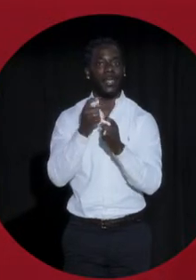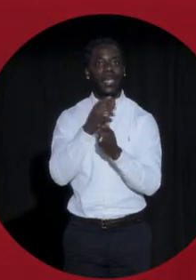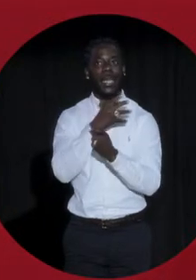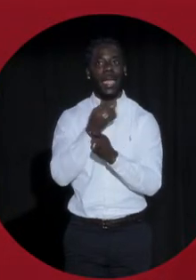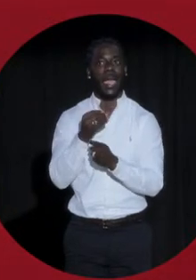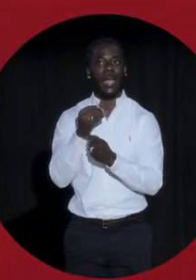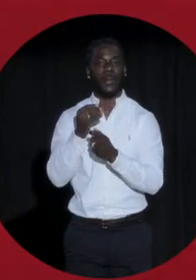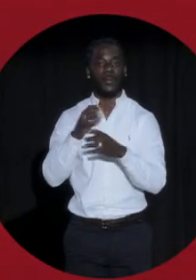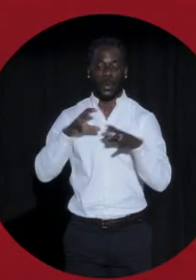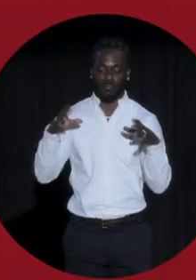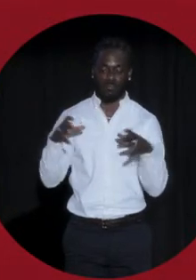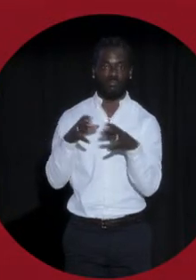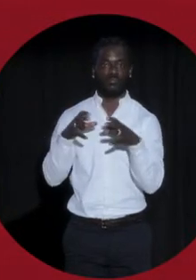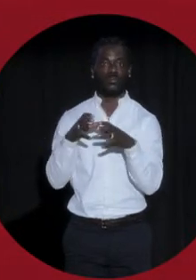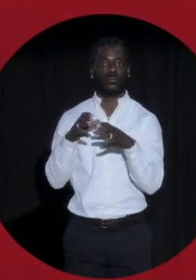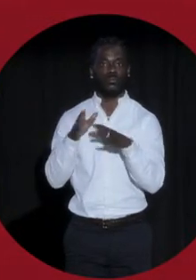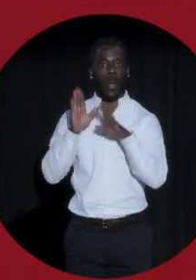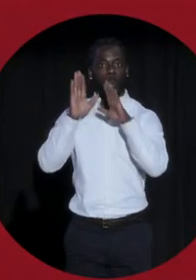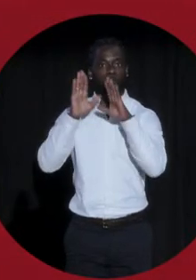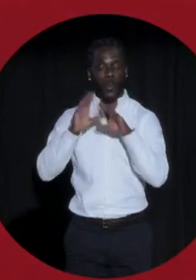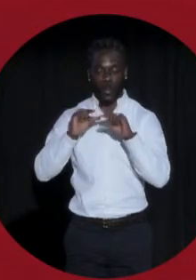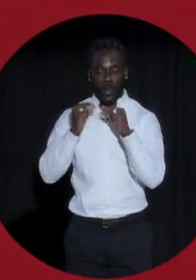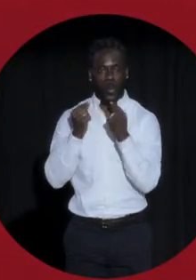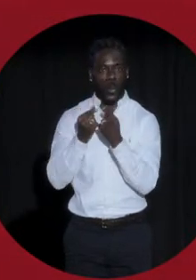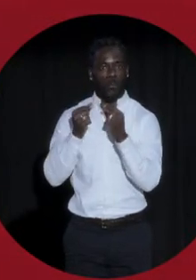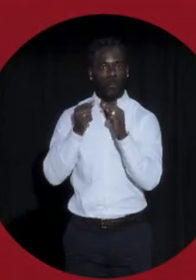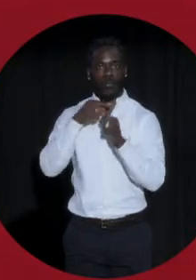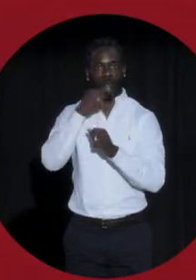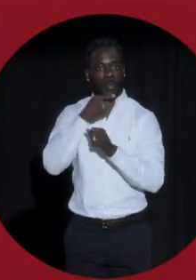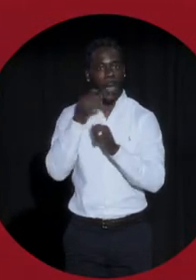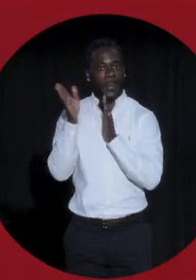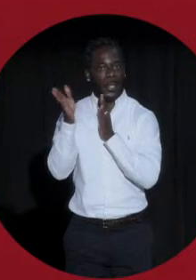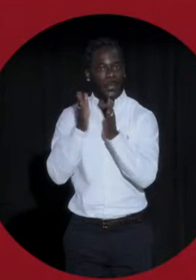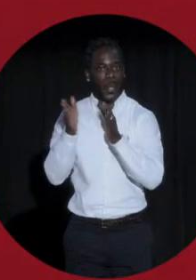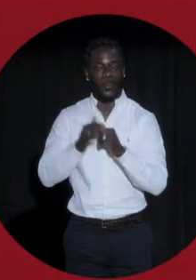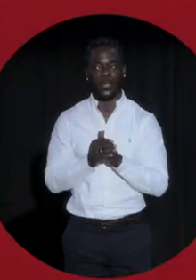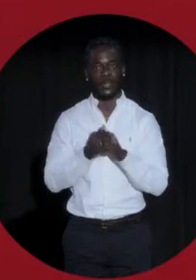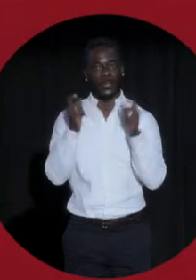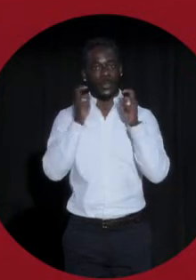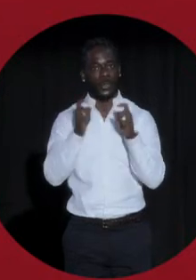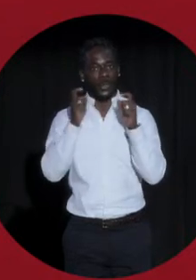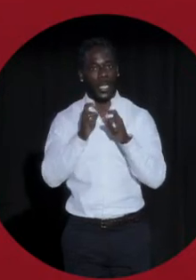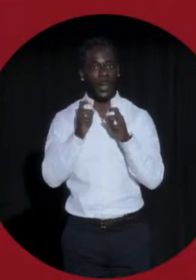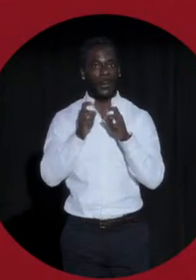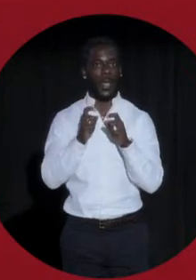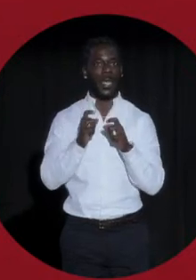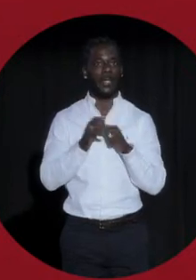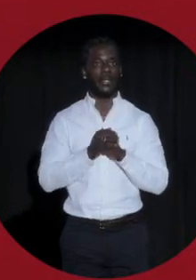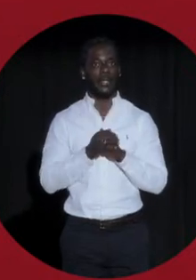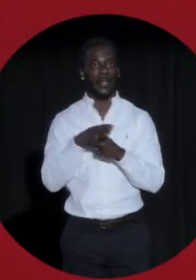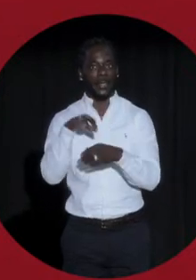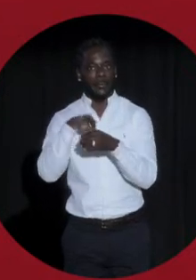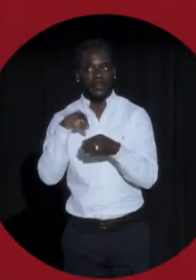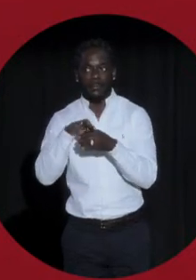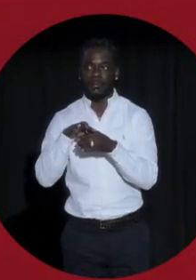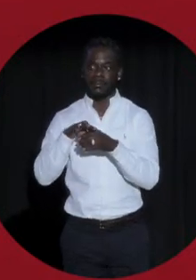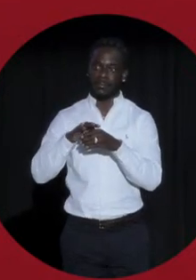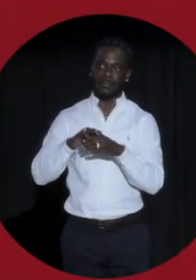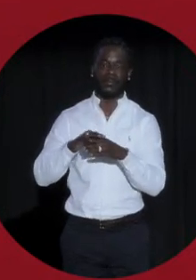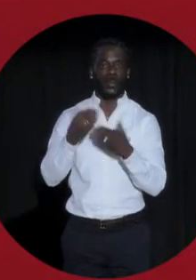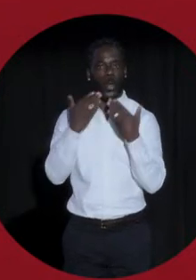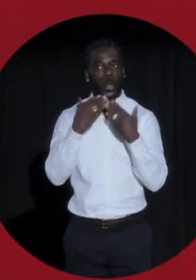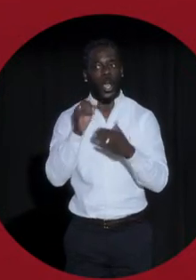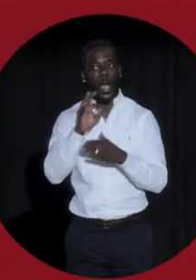fine group of dedicated public servants to celebrate a common vocation, the good of God's